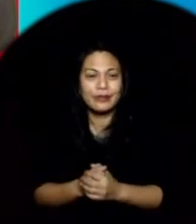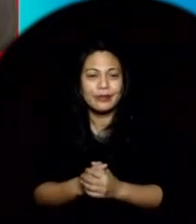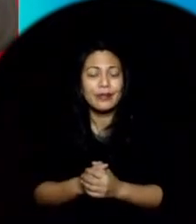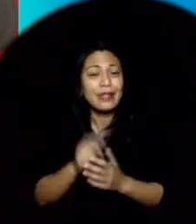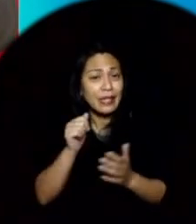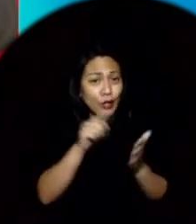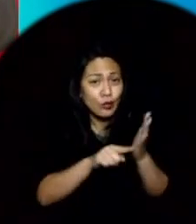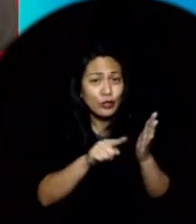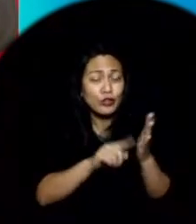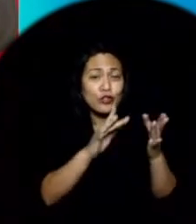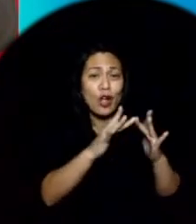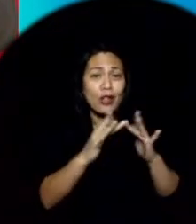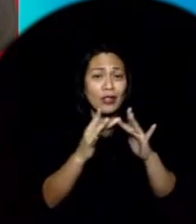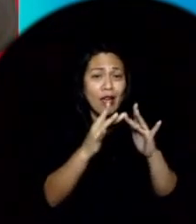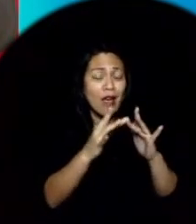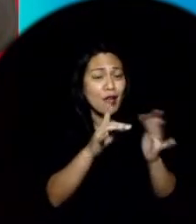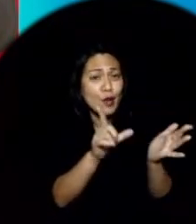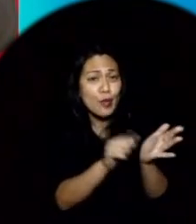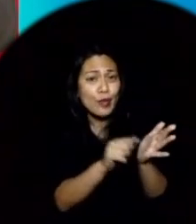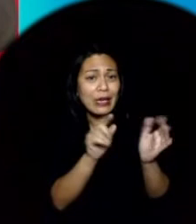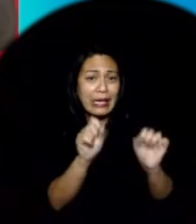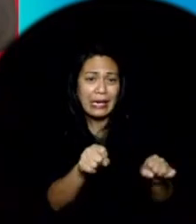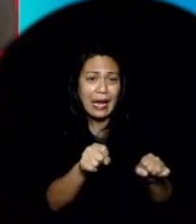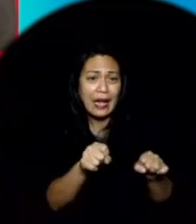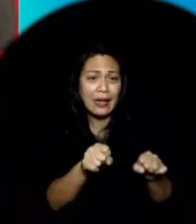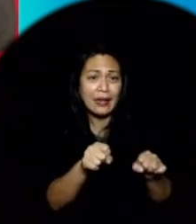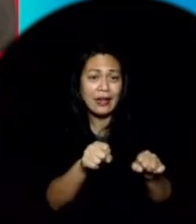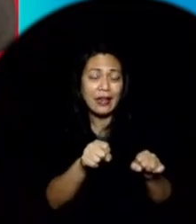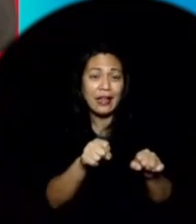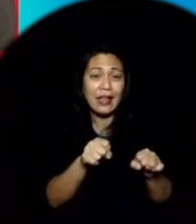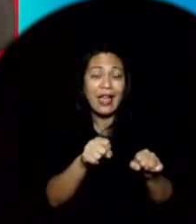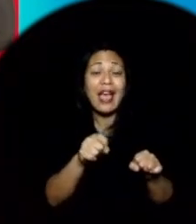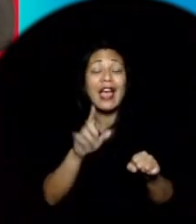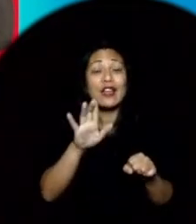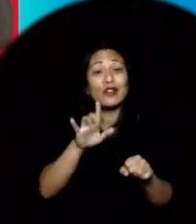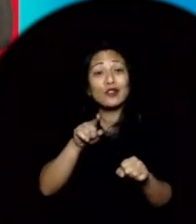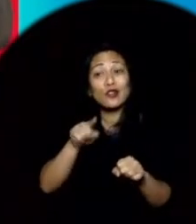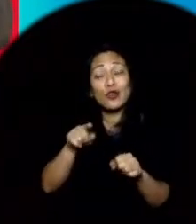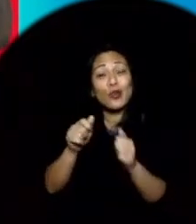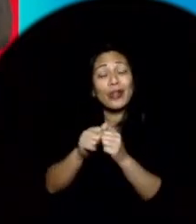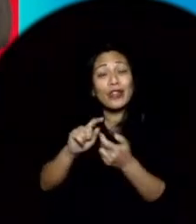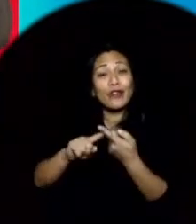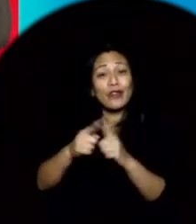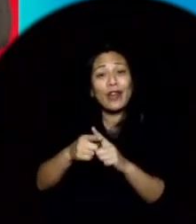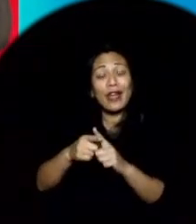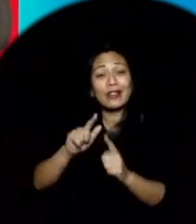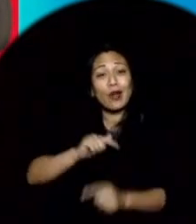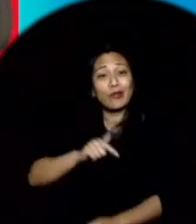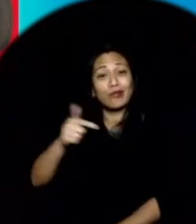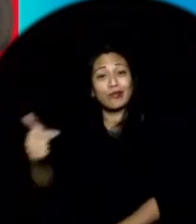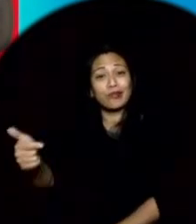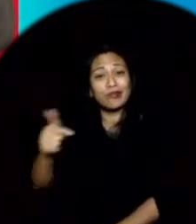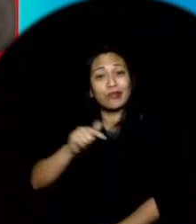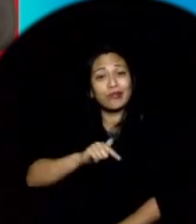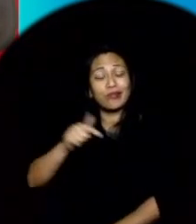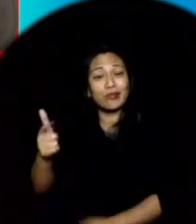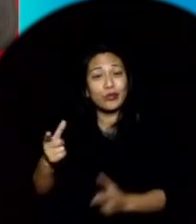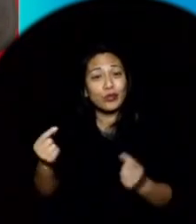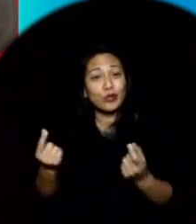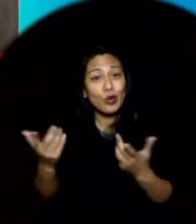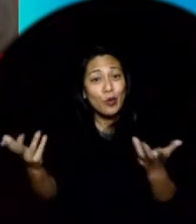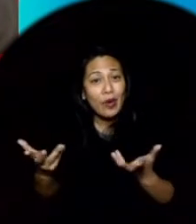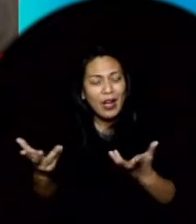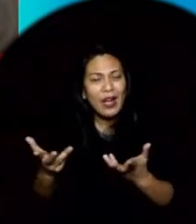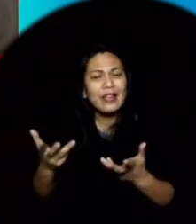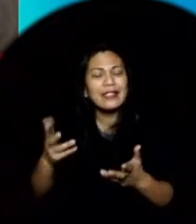look online and print them out. You and your friend will take turns pulling out a picture, and then